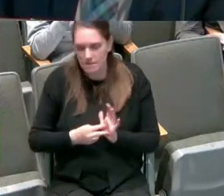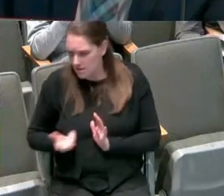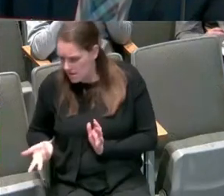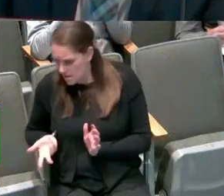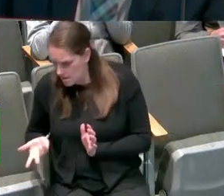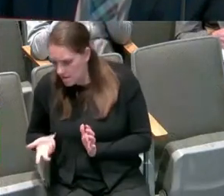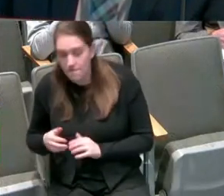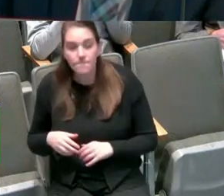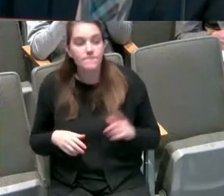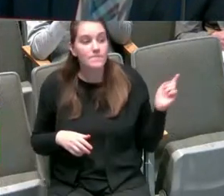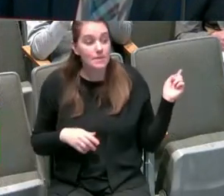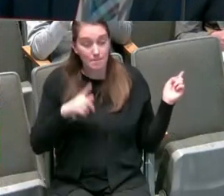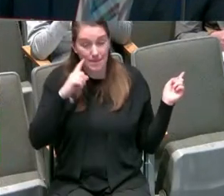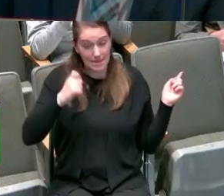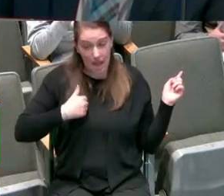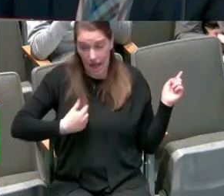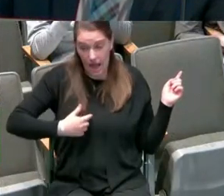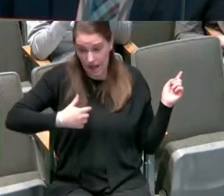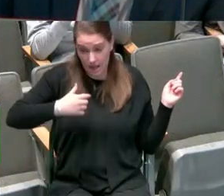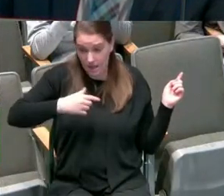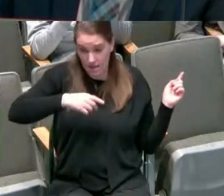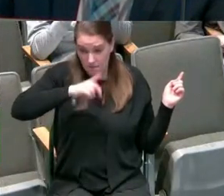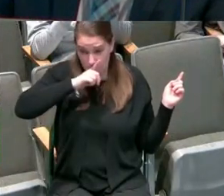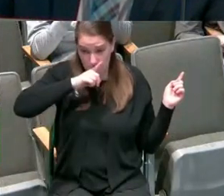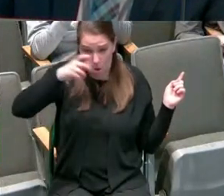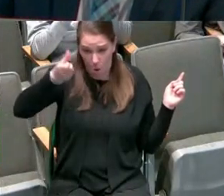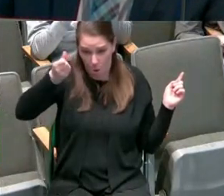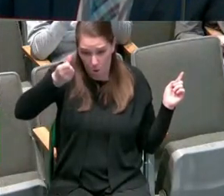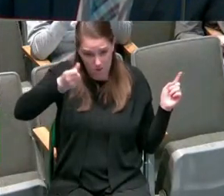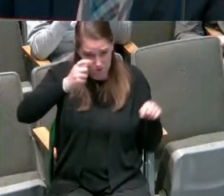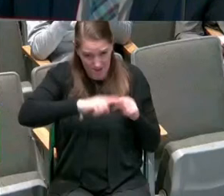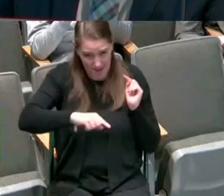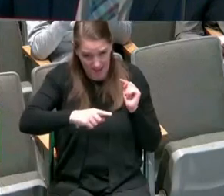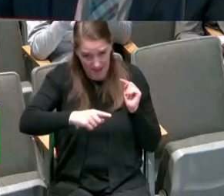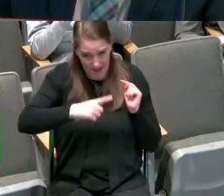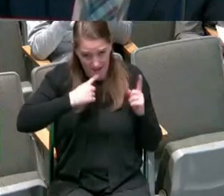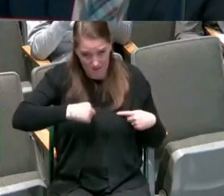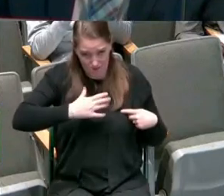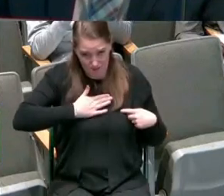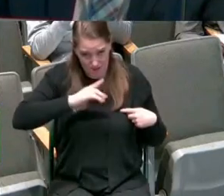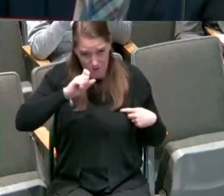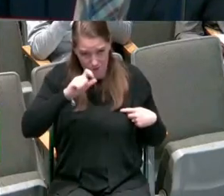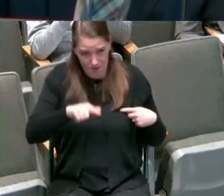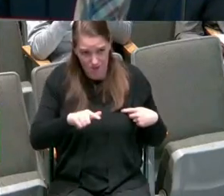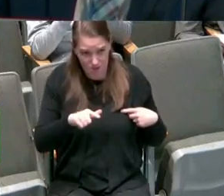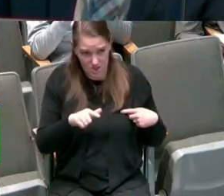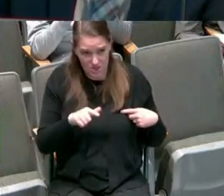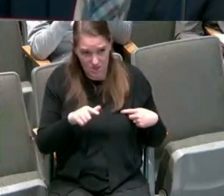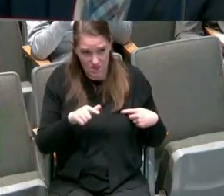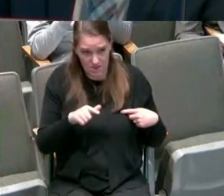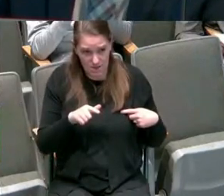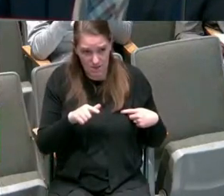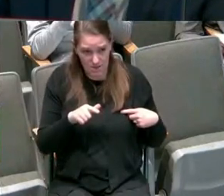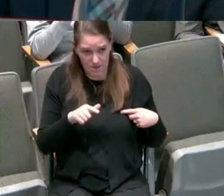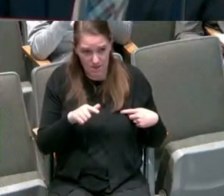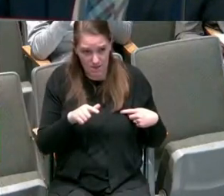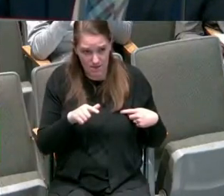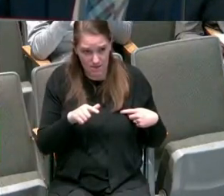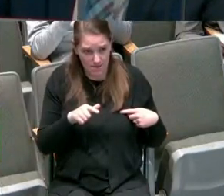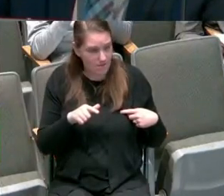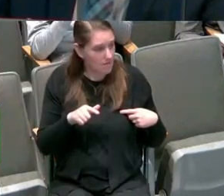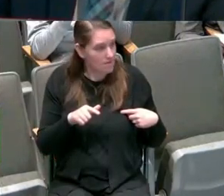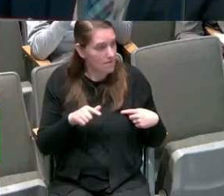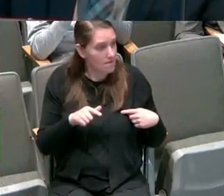so because I didn't say hold you can't answer my question is that correct um